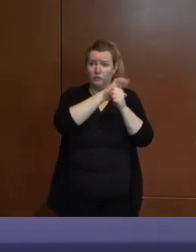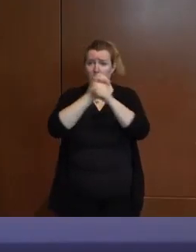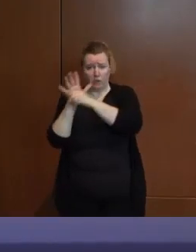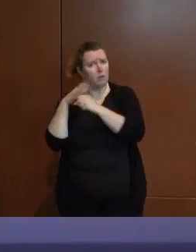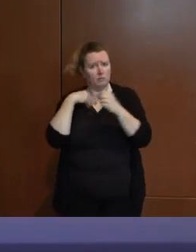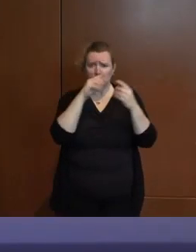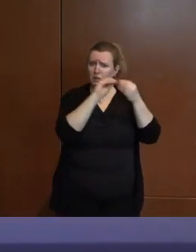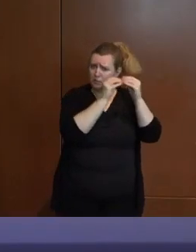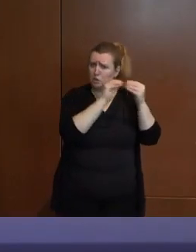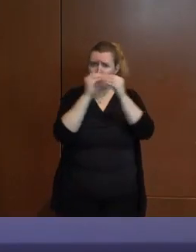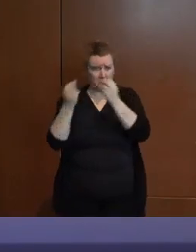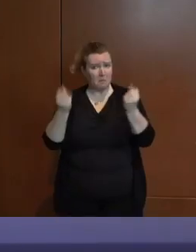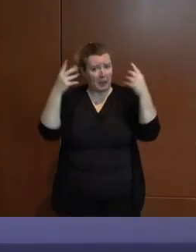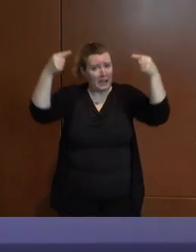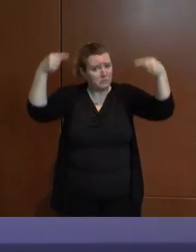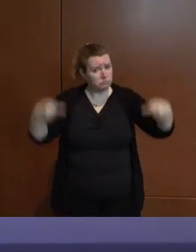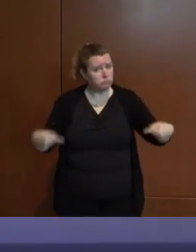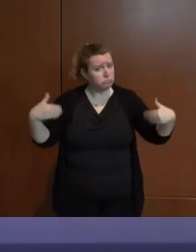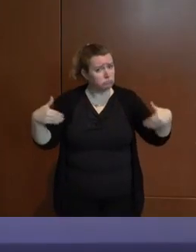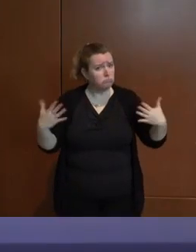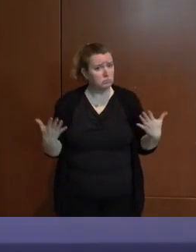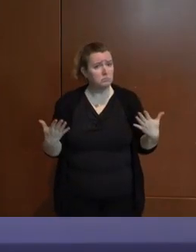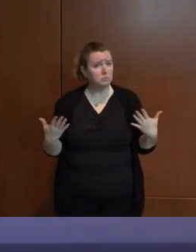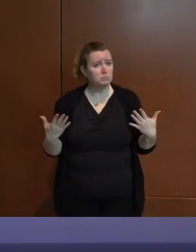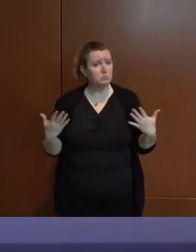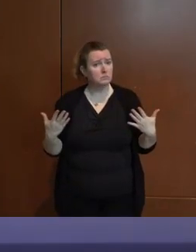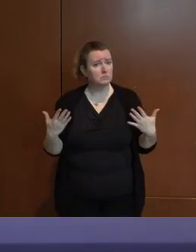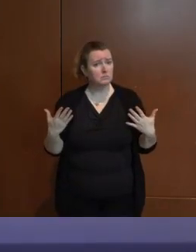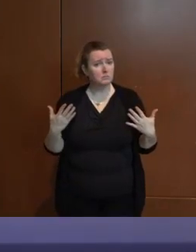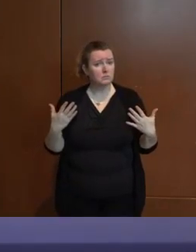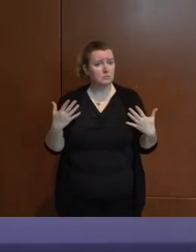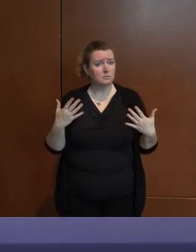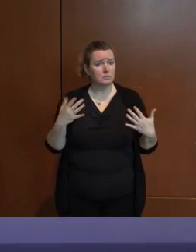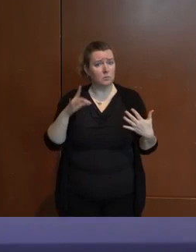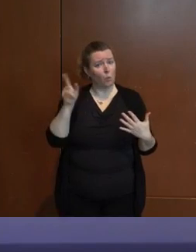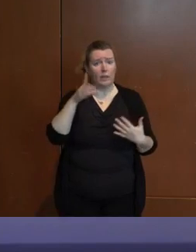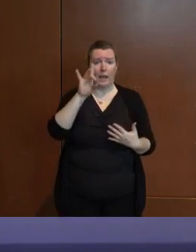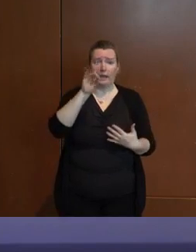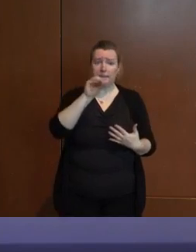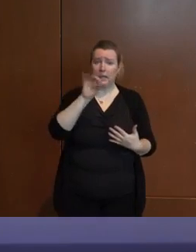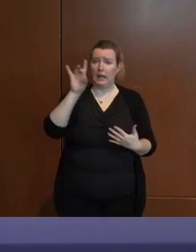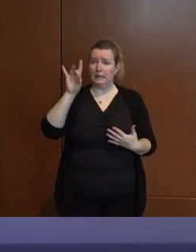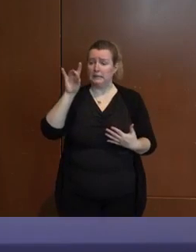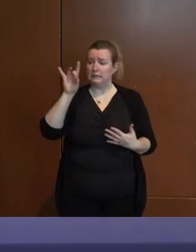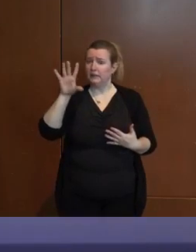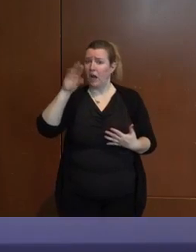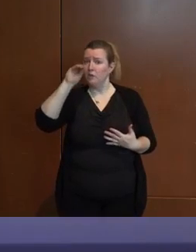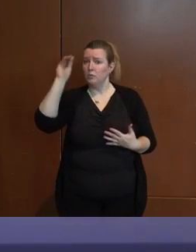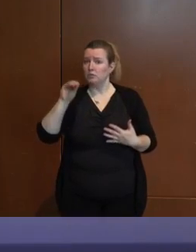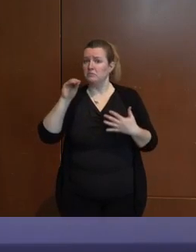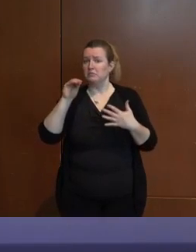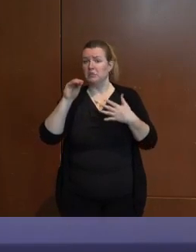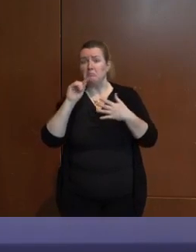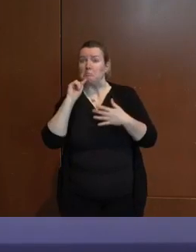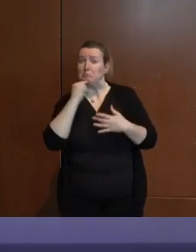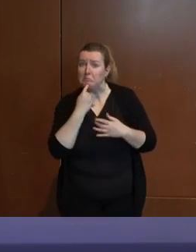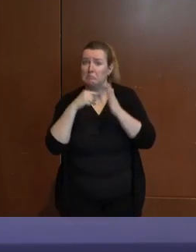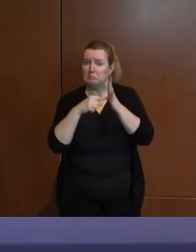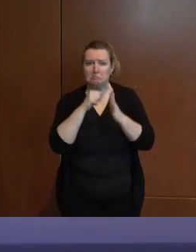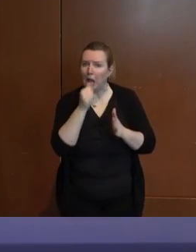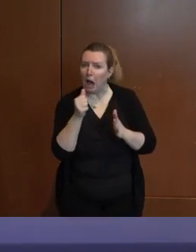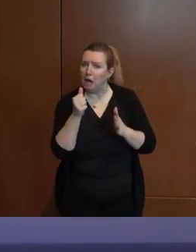before, 85% are going to get mild to moderate symptoms and won't require hospitalization or intensive health care. There's going to be a segment of